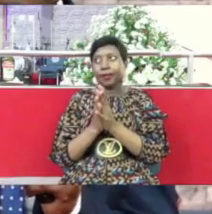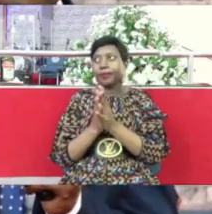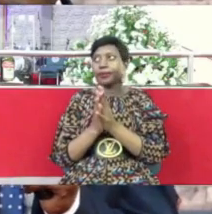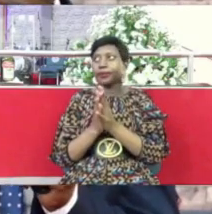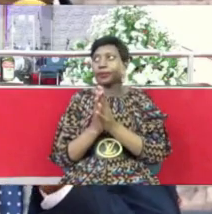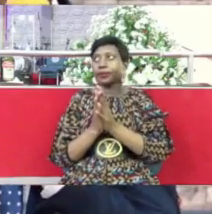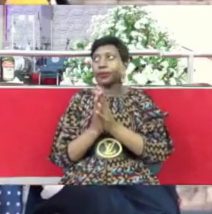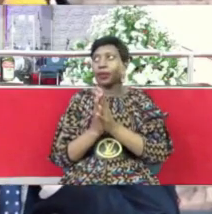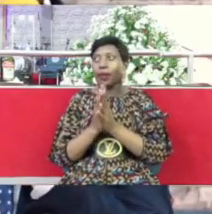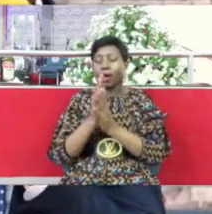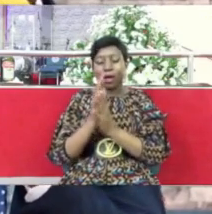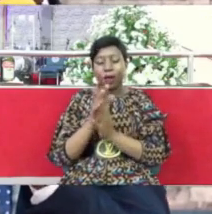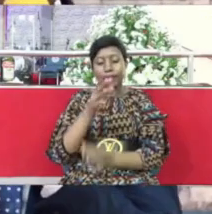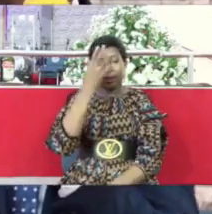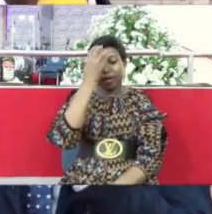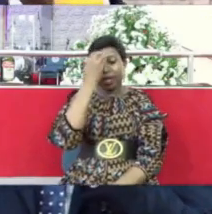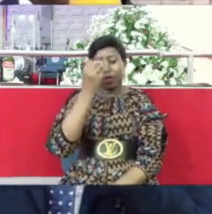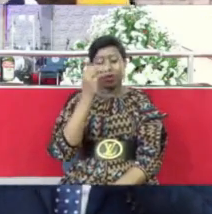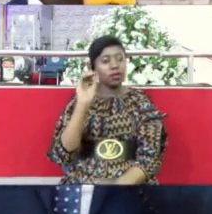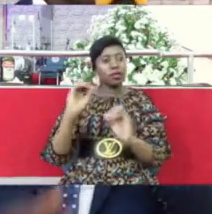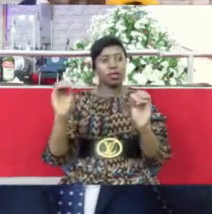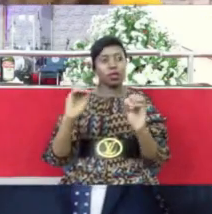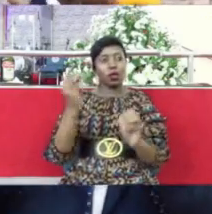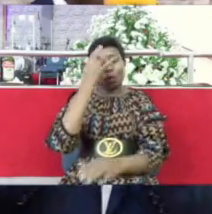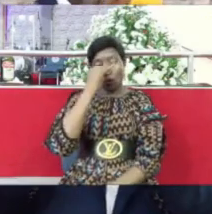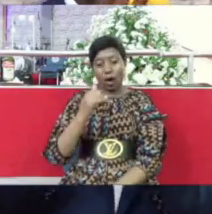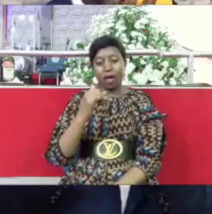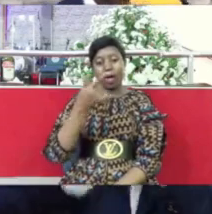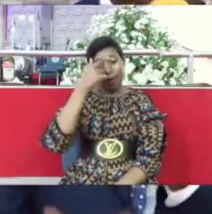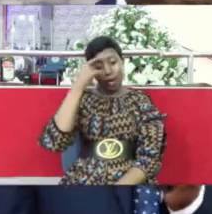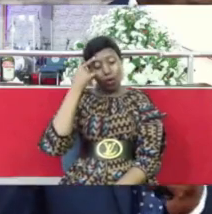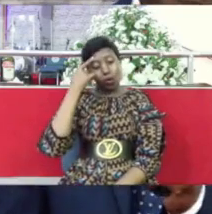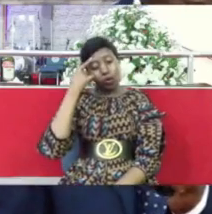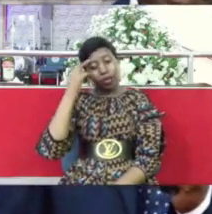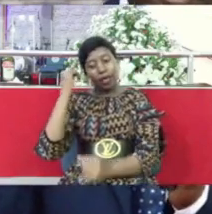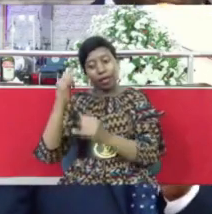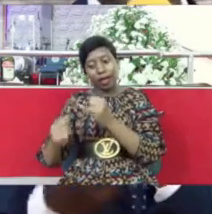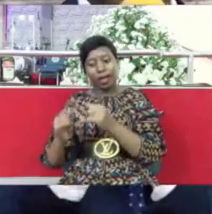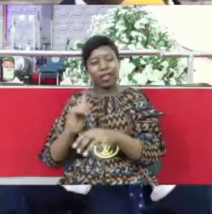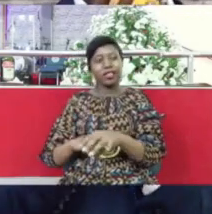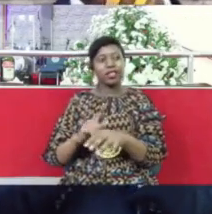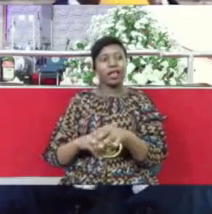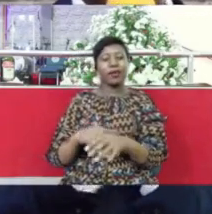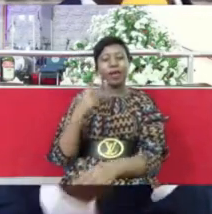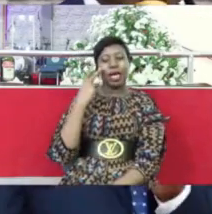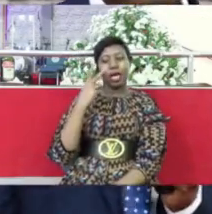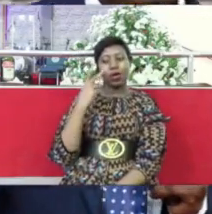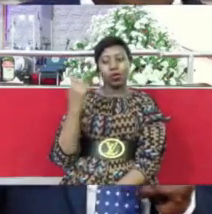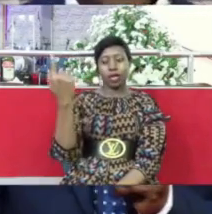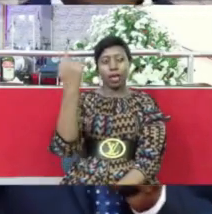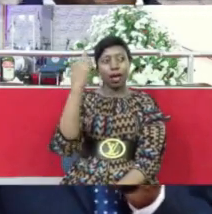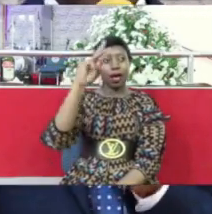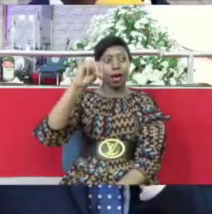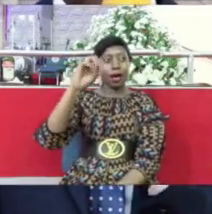he will tell you, the last time he checked himself on a mirror, atakwambia mara ya mwisho alijiangalia kwenye kioo, he was not more. Hakuwa ngombe?